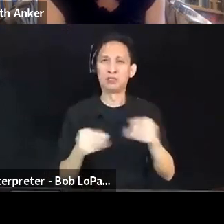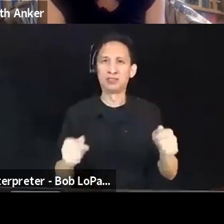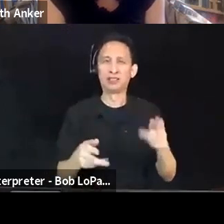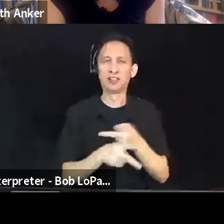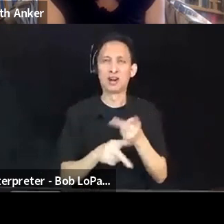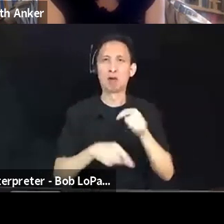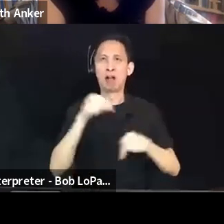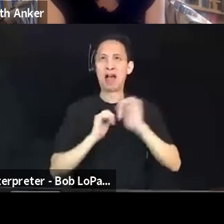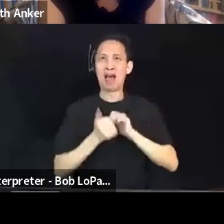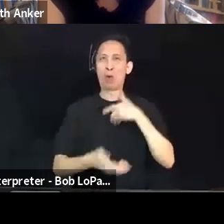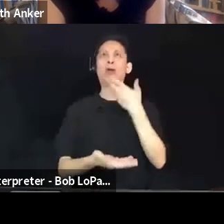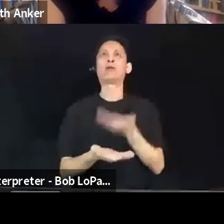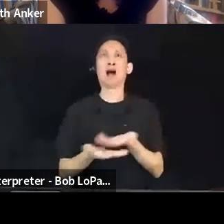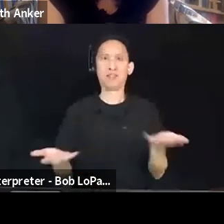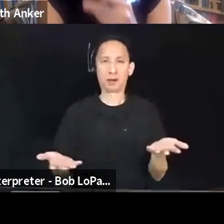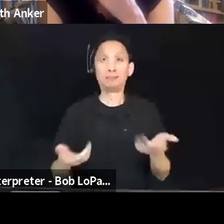it.